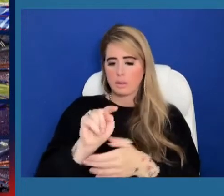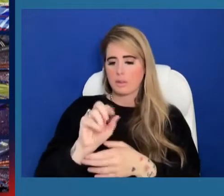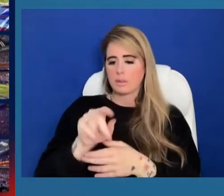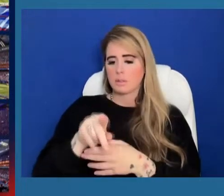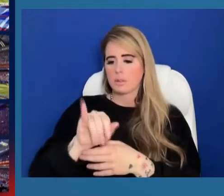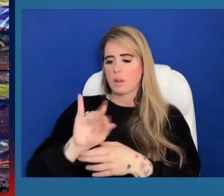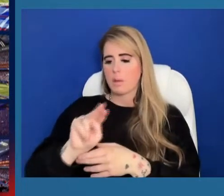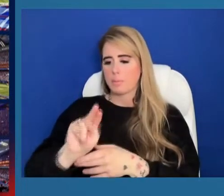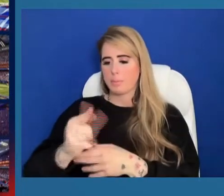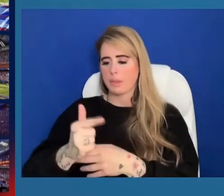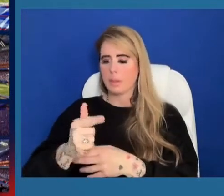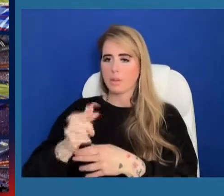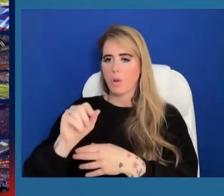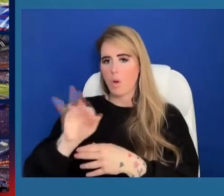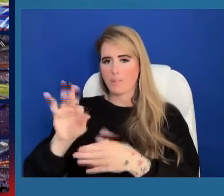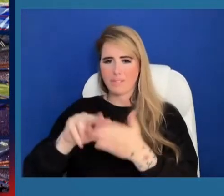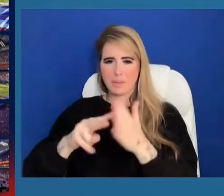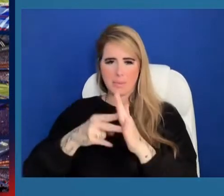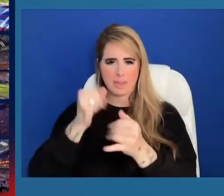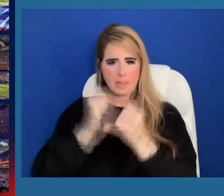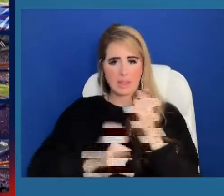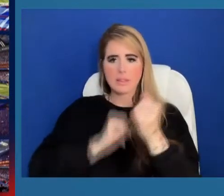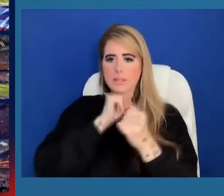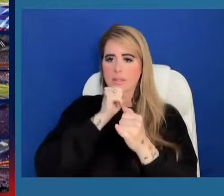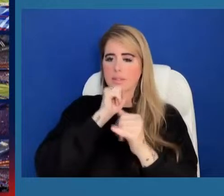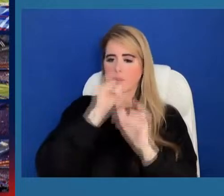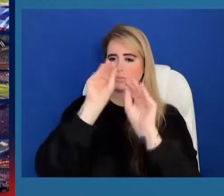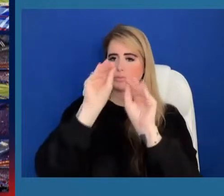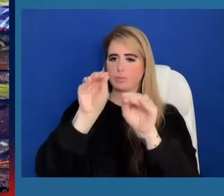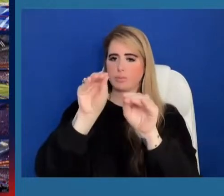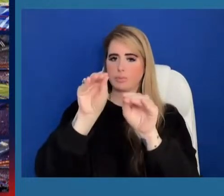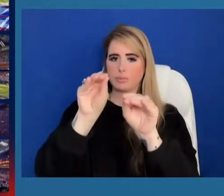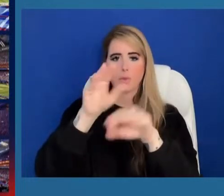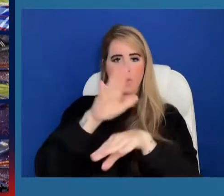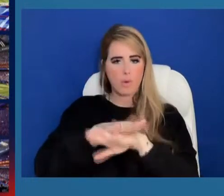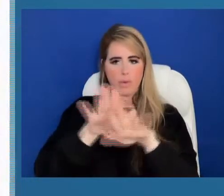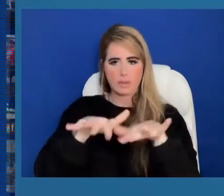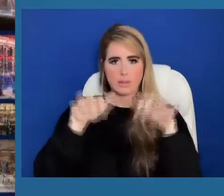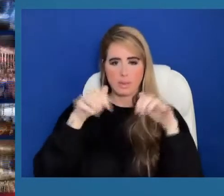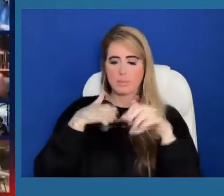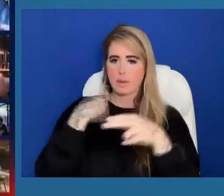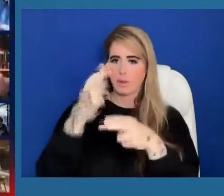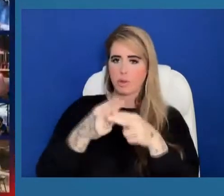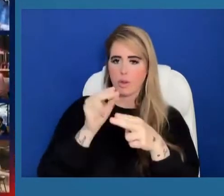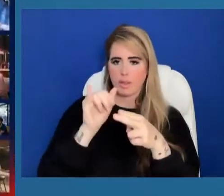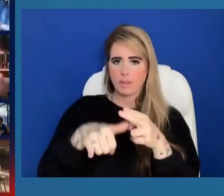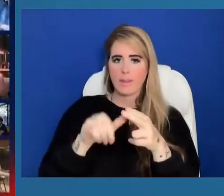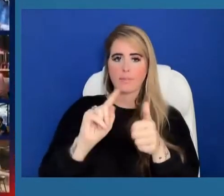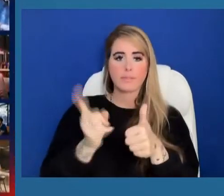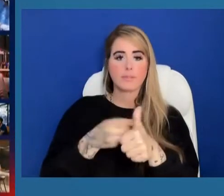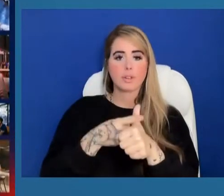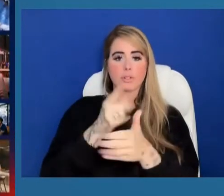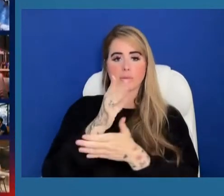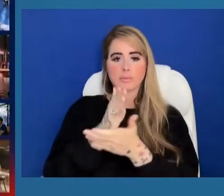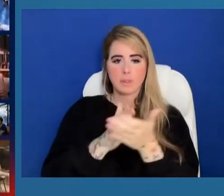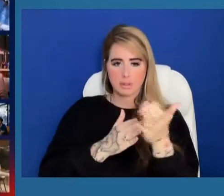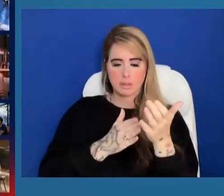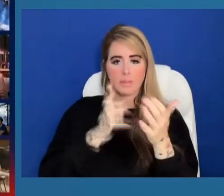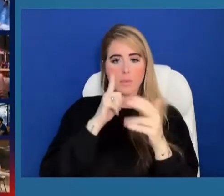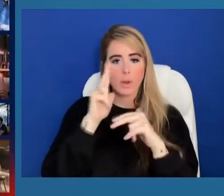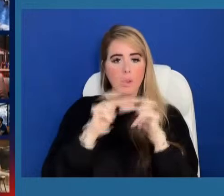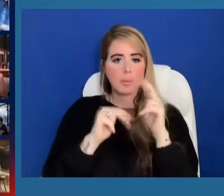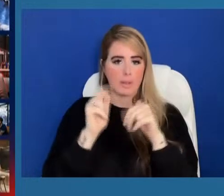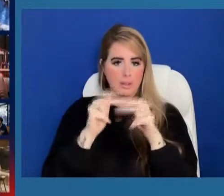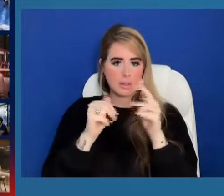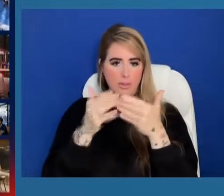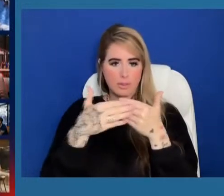last piece of steel we're going to put on the stadium. I call it the first piece of building the rest of the